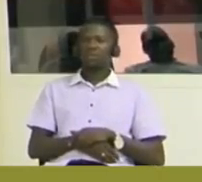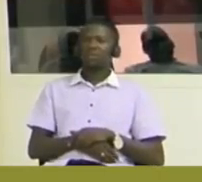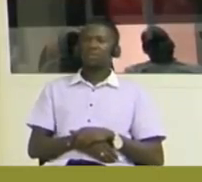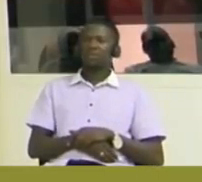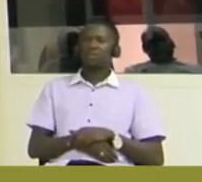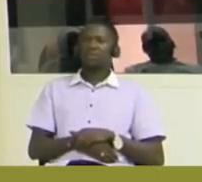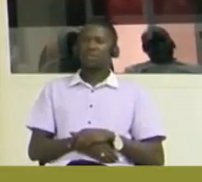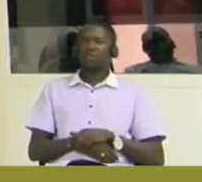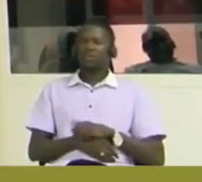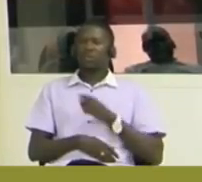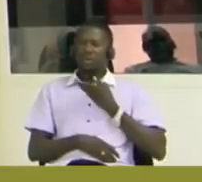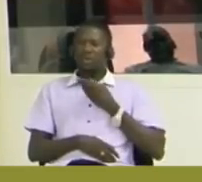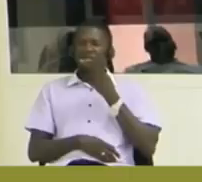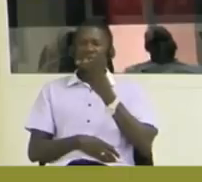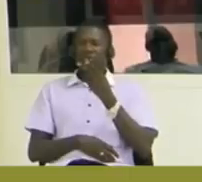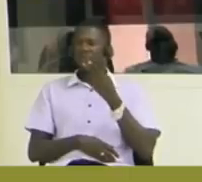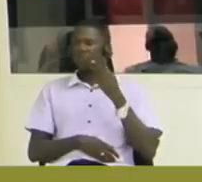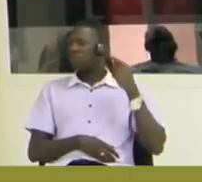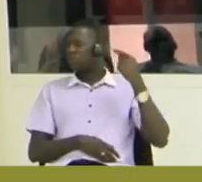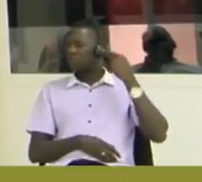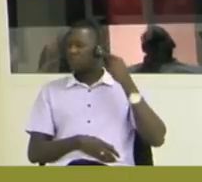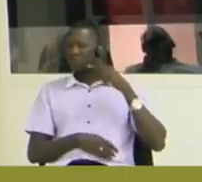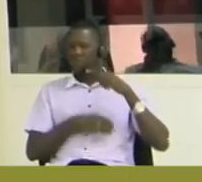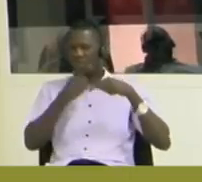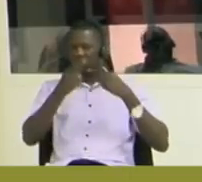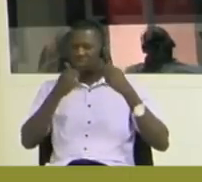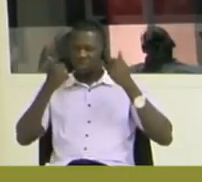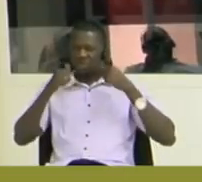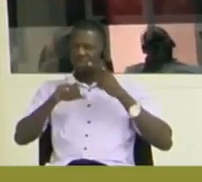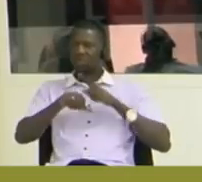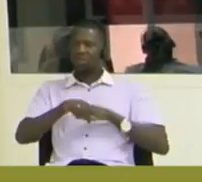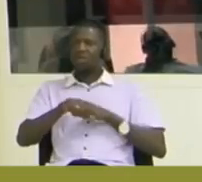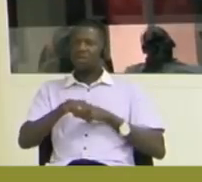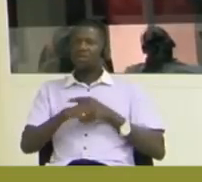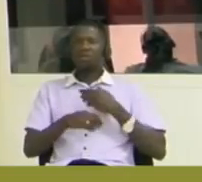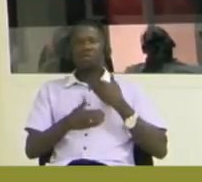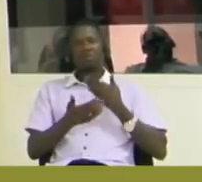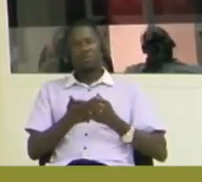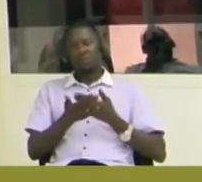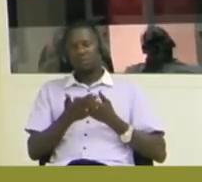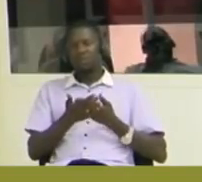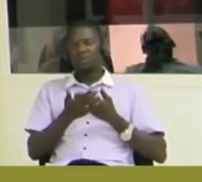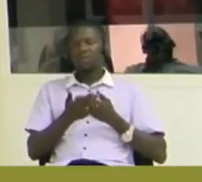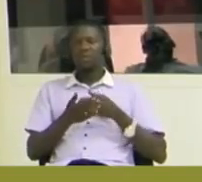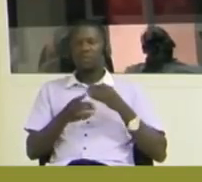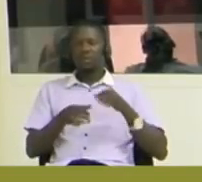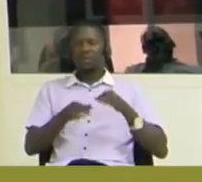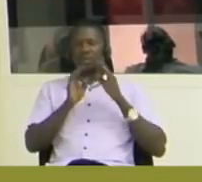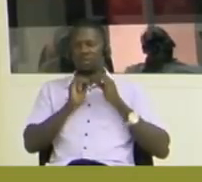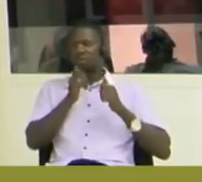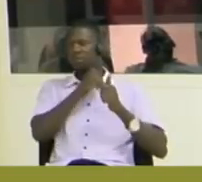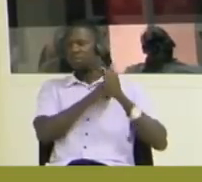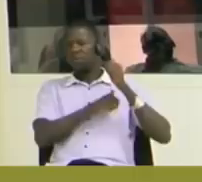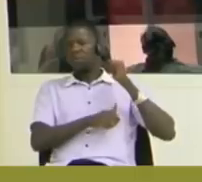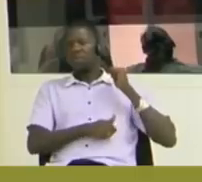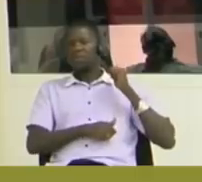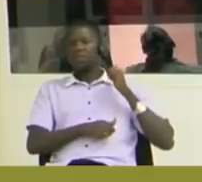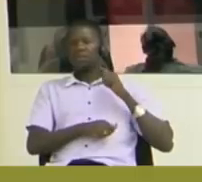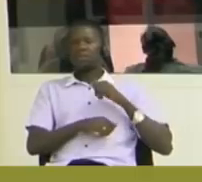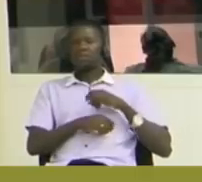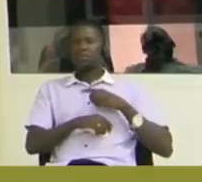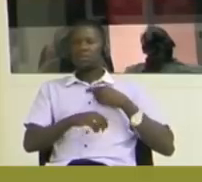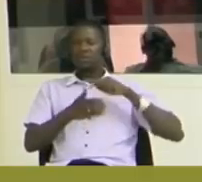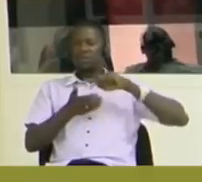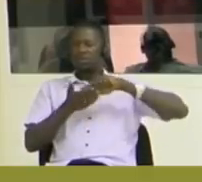You have two audios going on at the same time. Could you kindly take it back